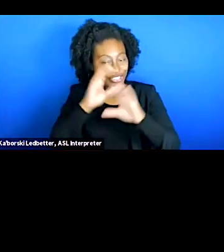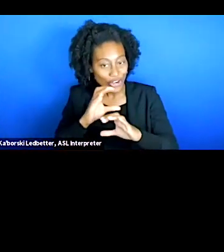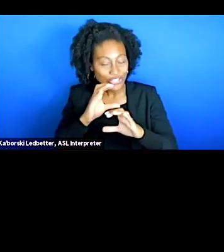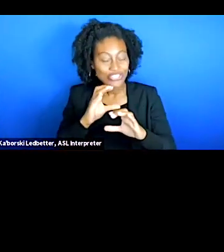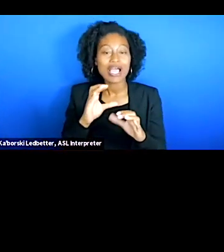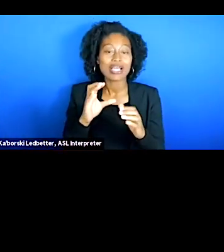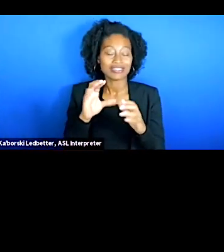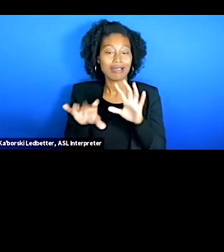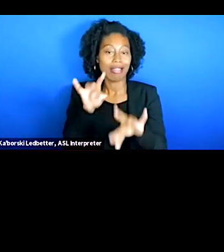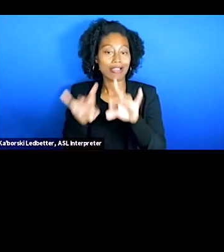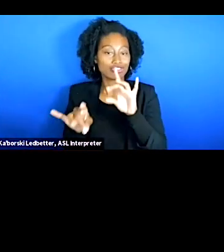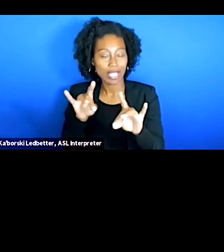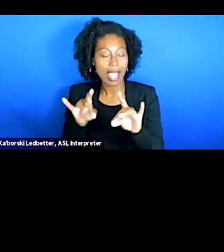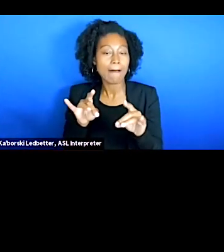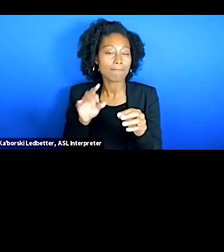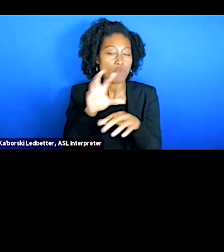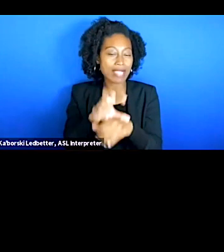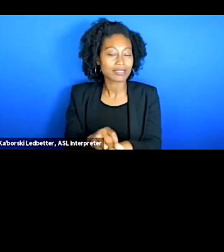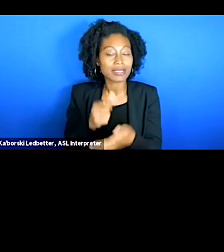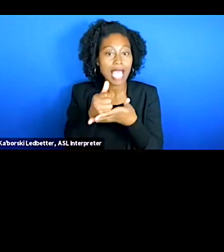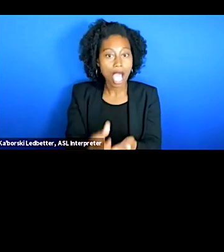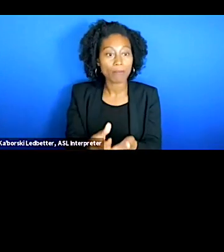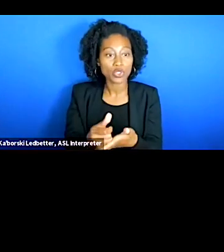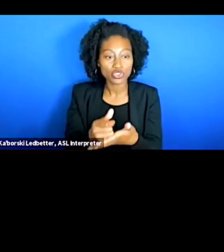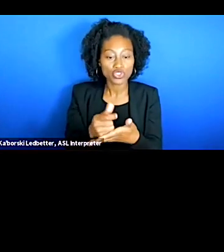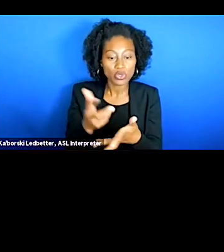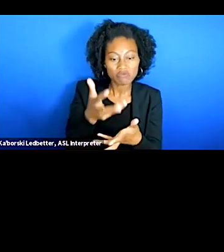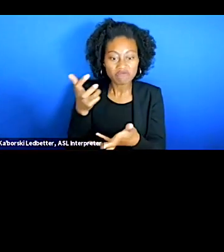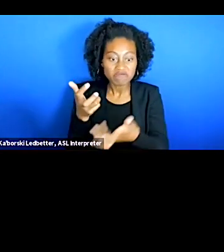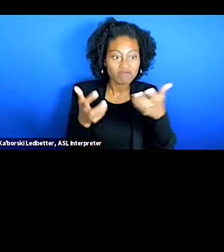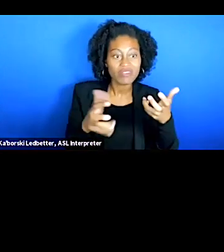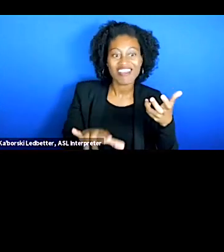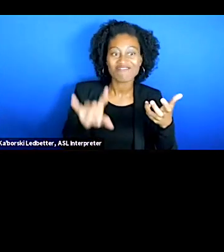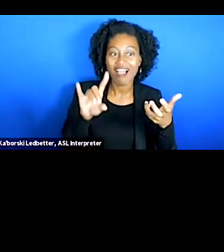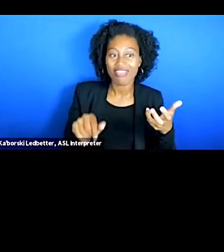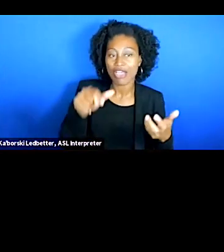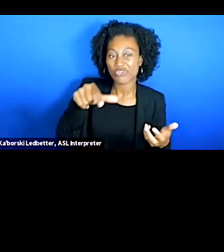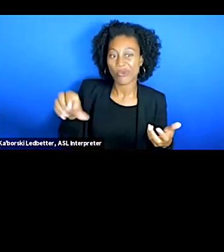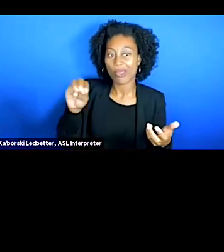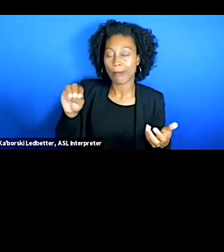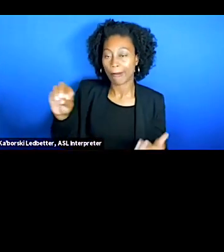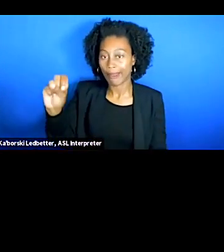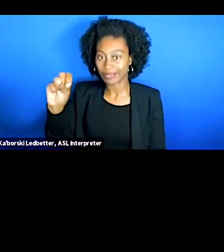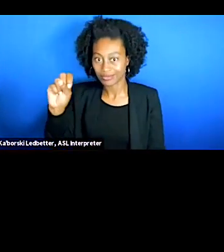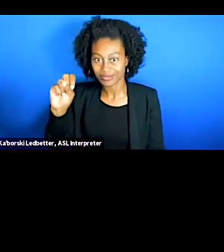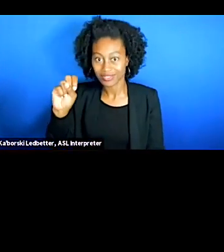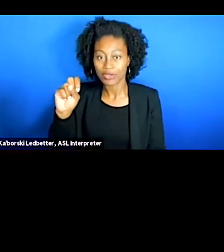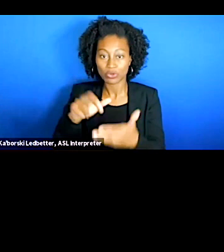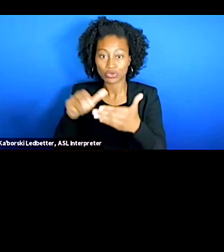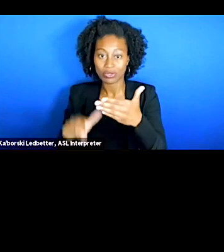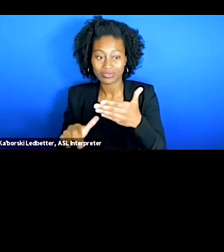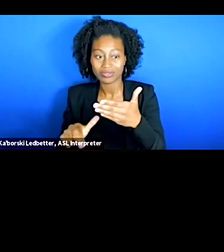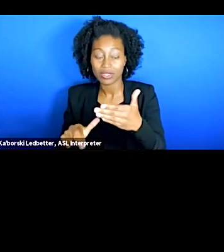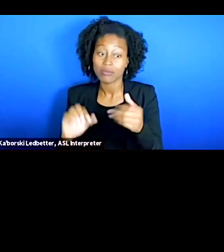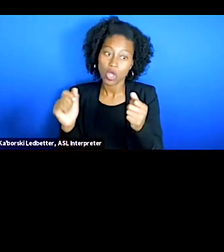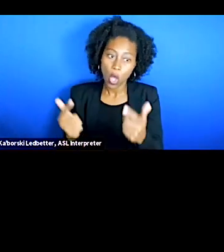methods. However, the rest of the presentation on coding and thematic analysis is most applicable to qualitative